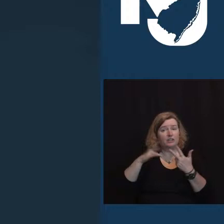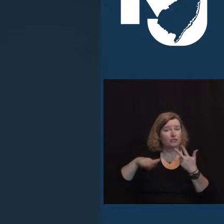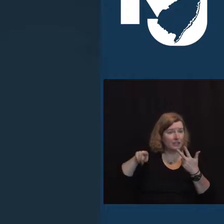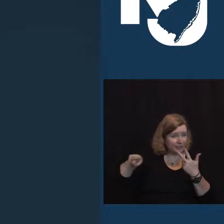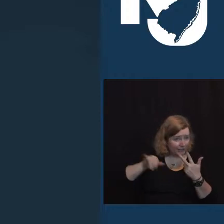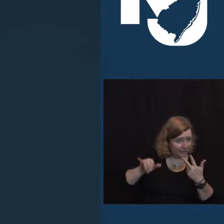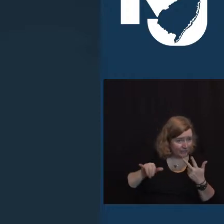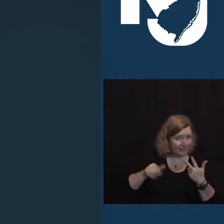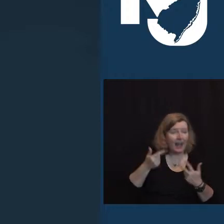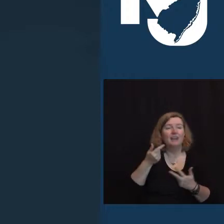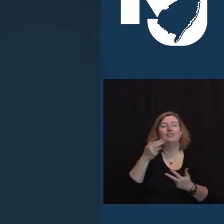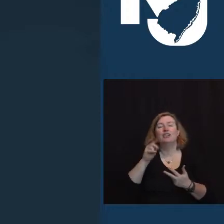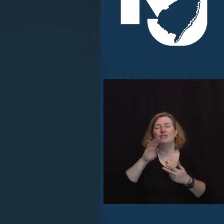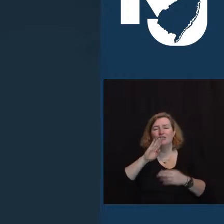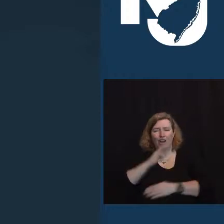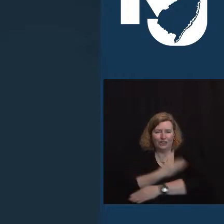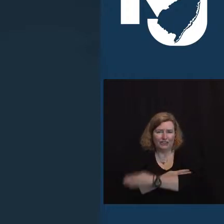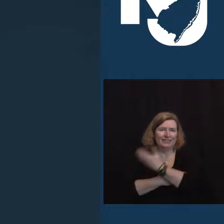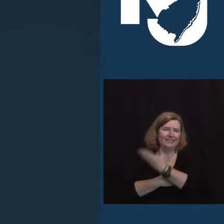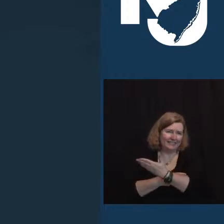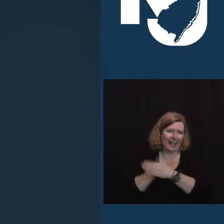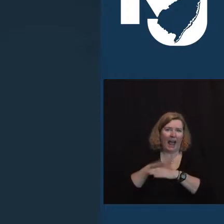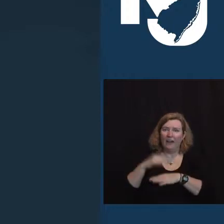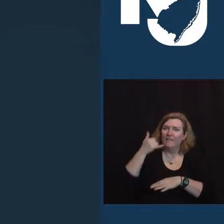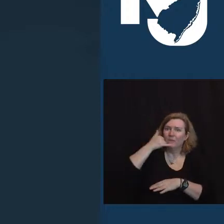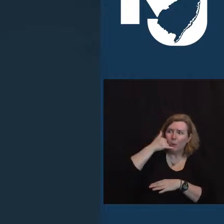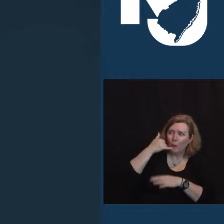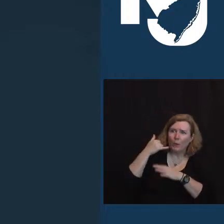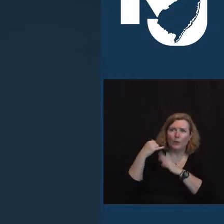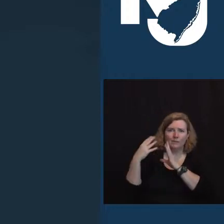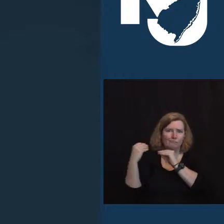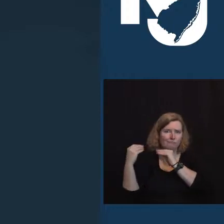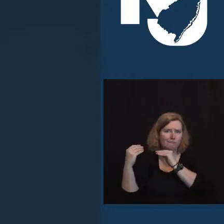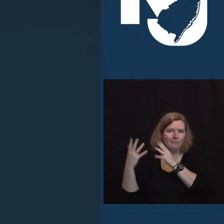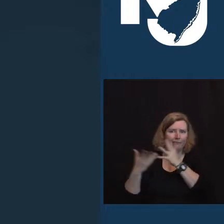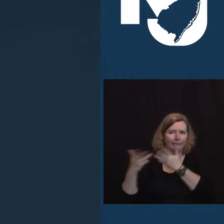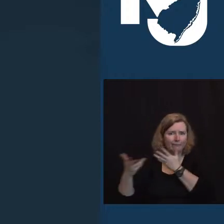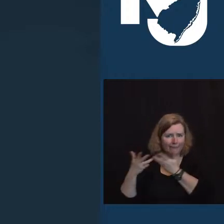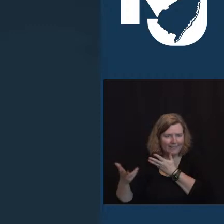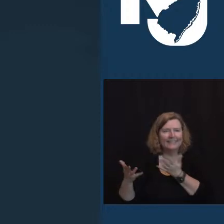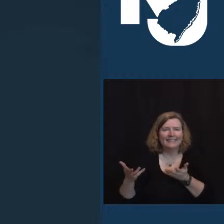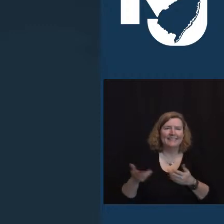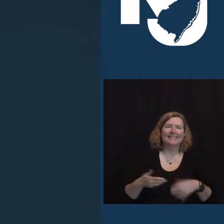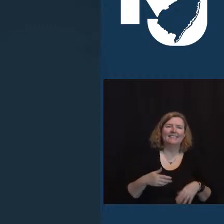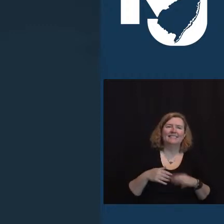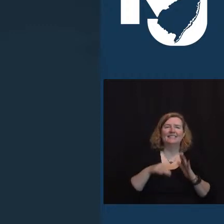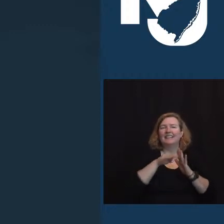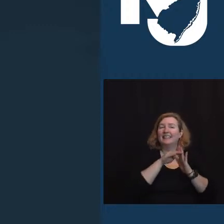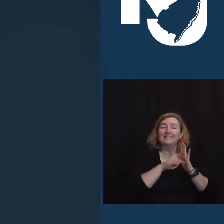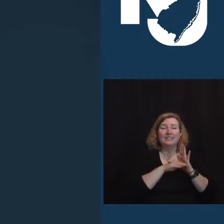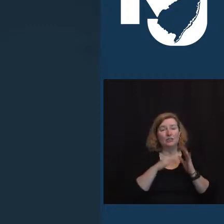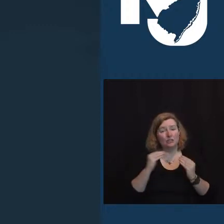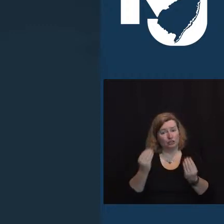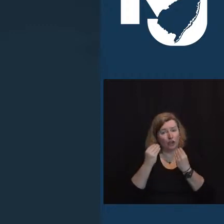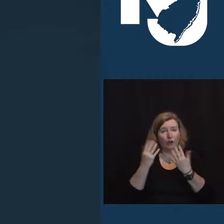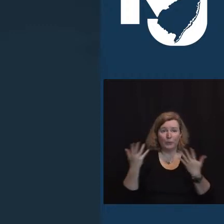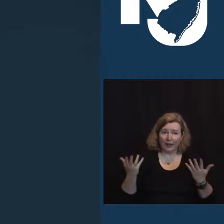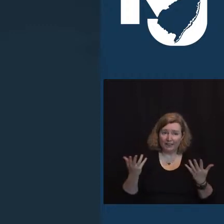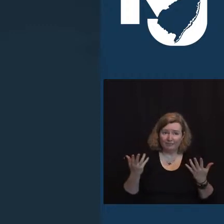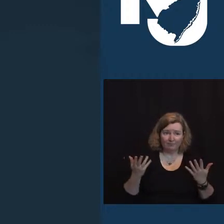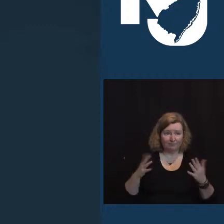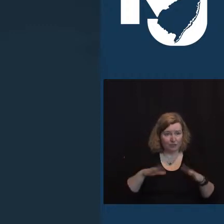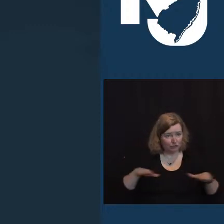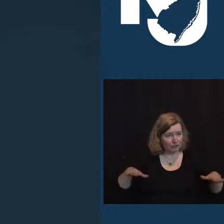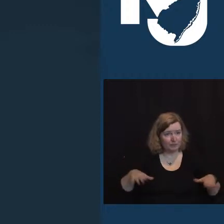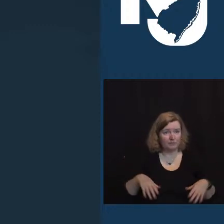Savannah. One of the life lessons he instilled in his children was, and I quote Janusz, "Listen to those who want to